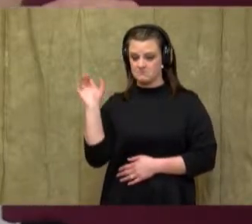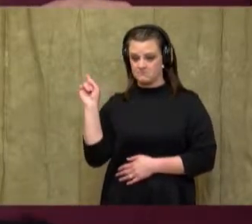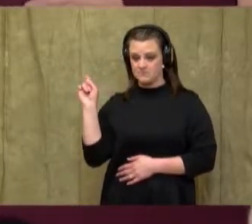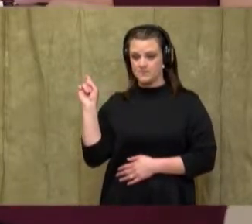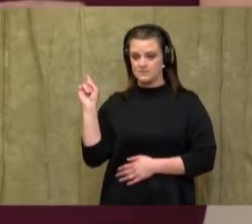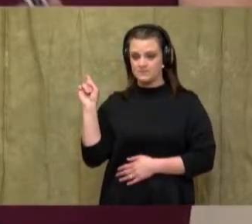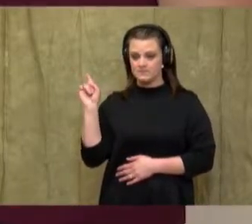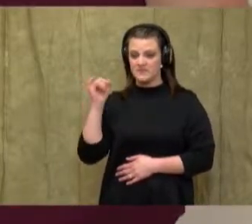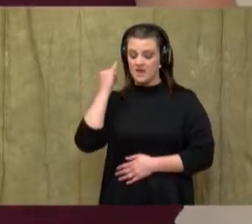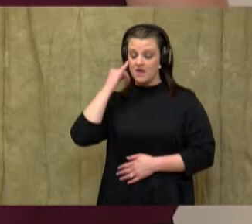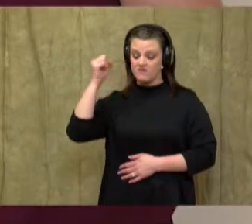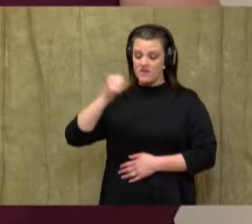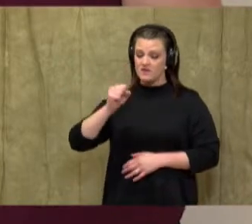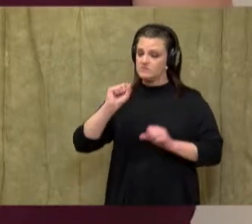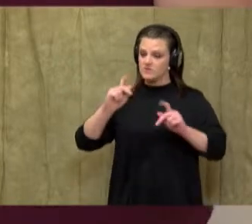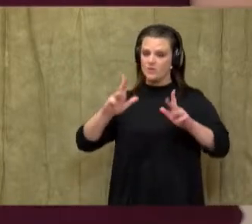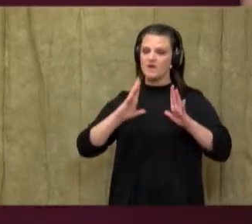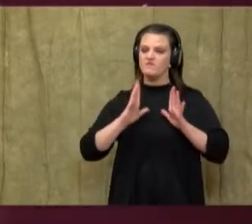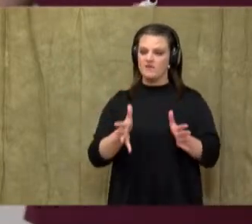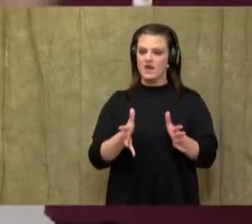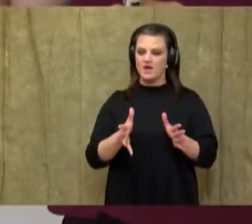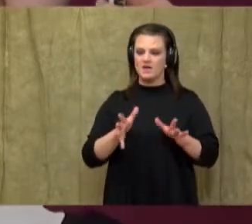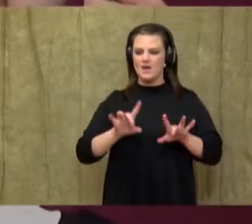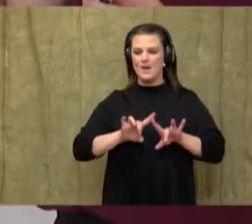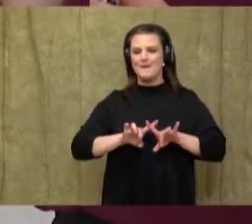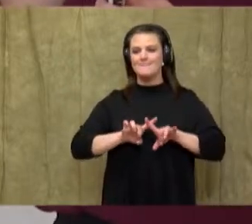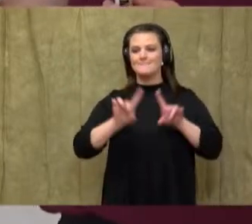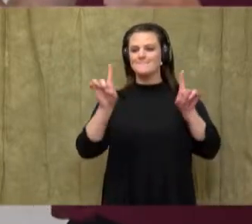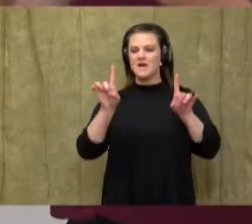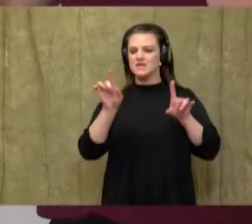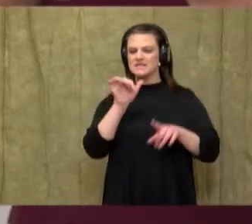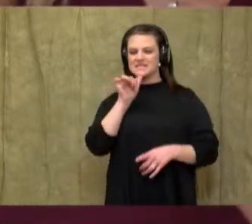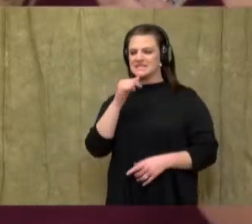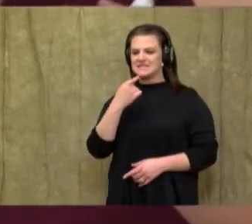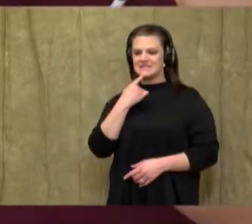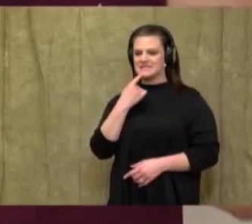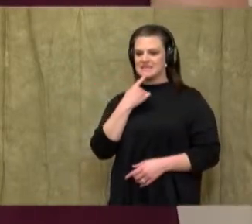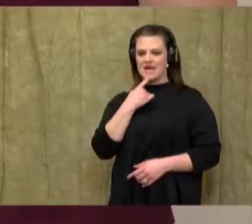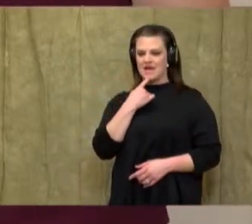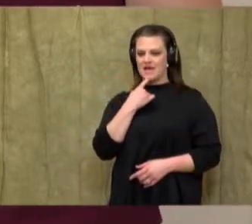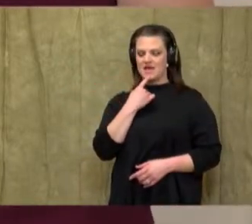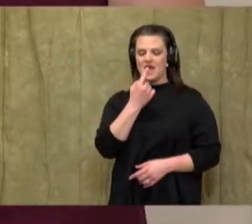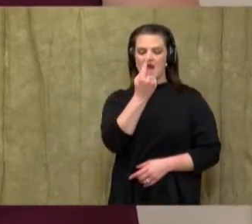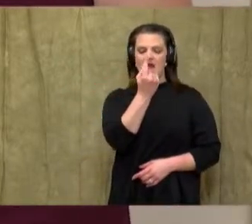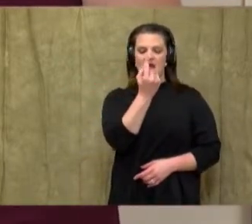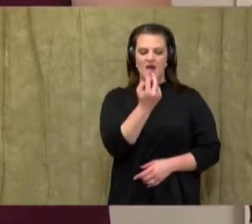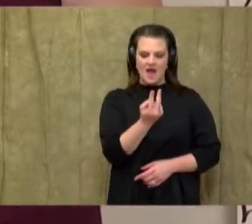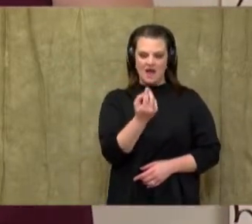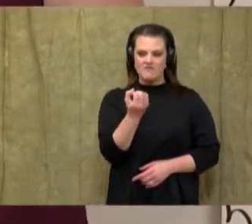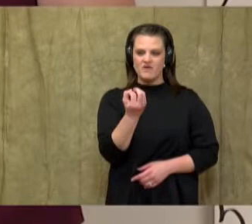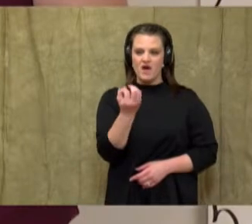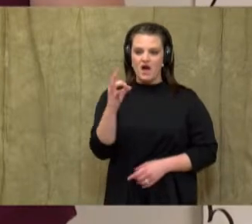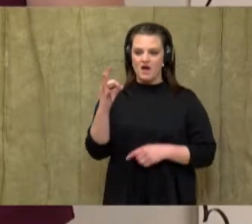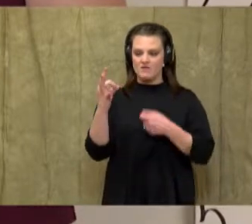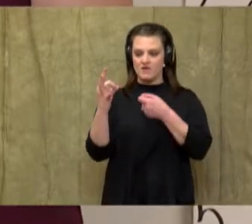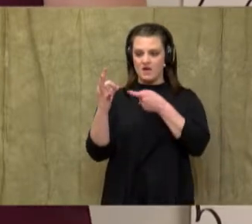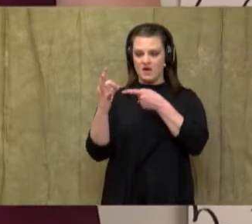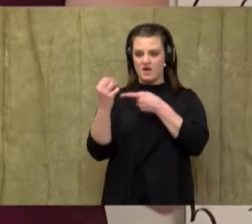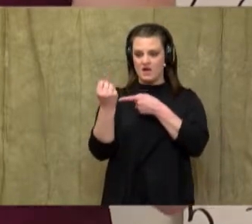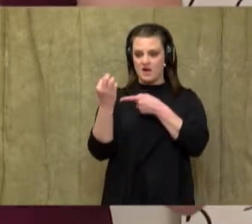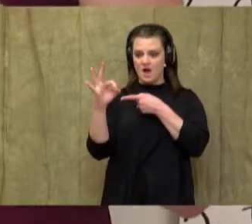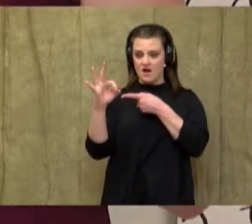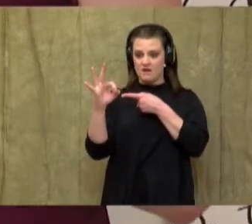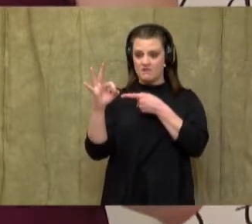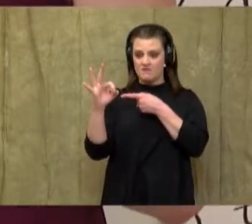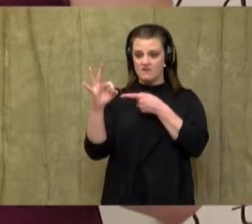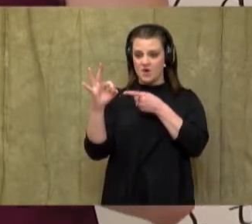If you did, that's okay, but that's not really what it says. It says half of. And when you hear that word of, when